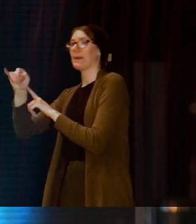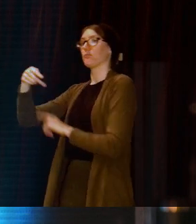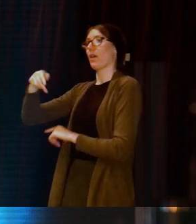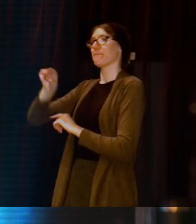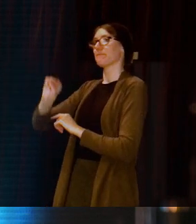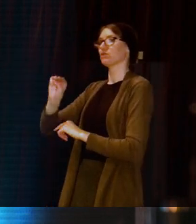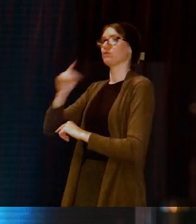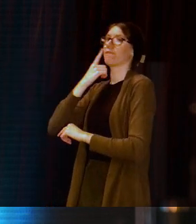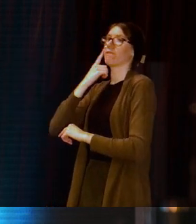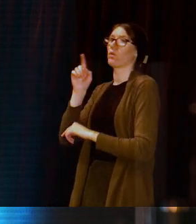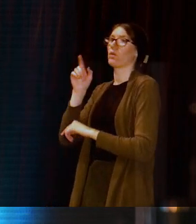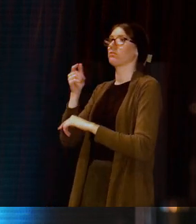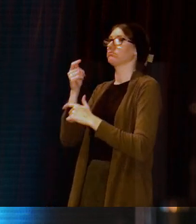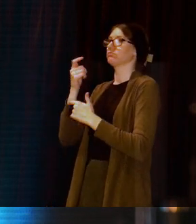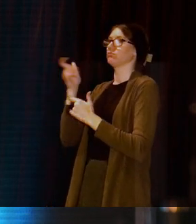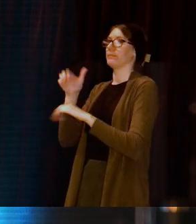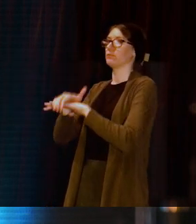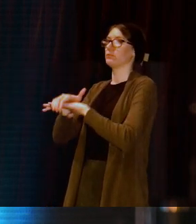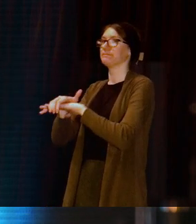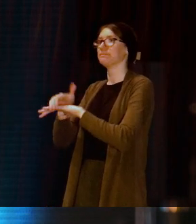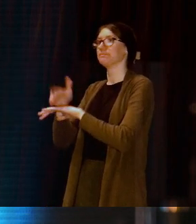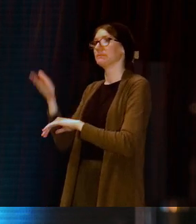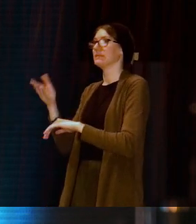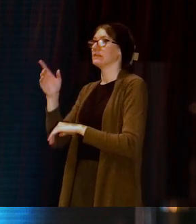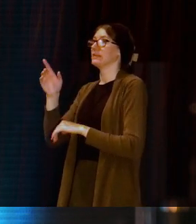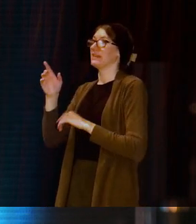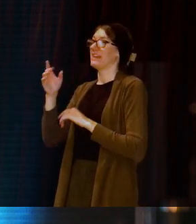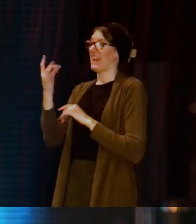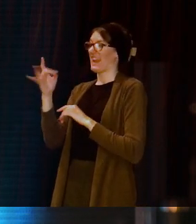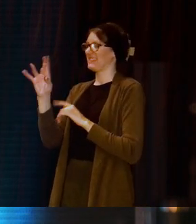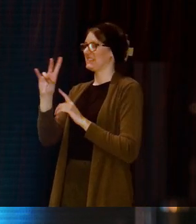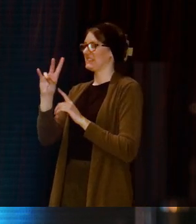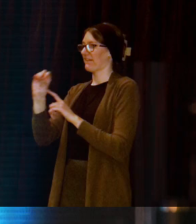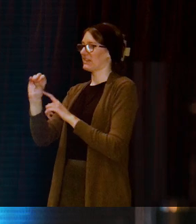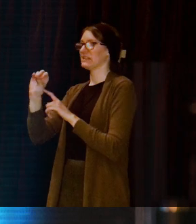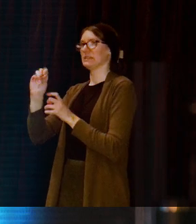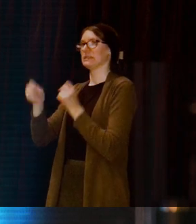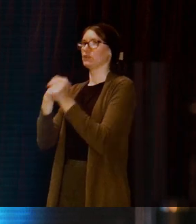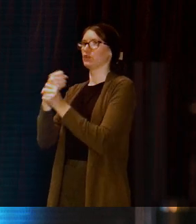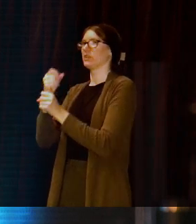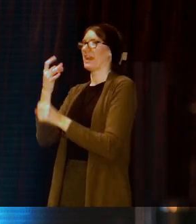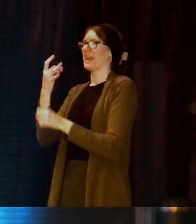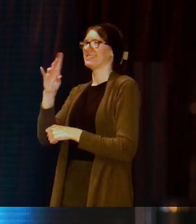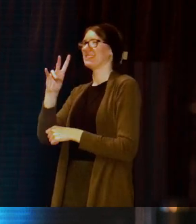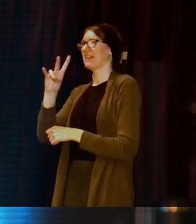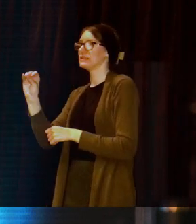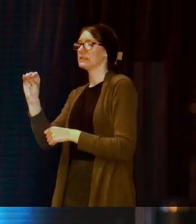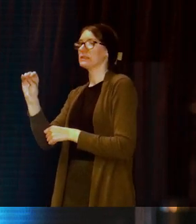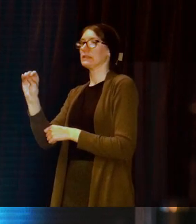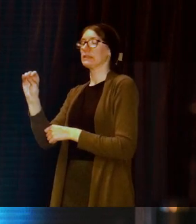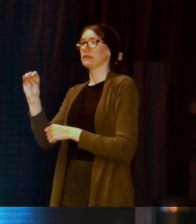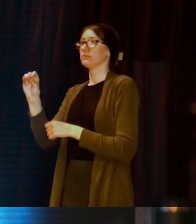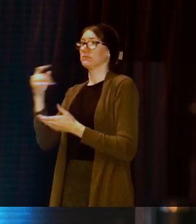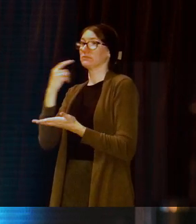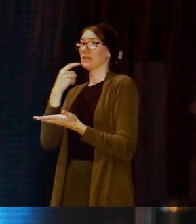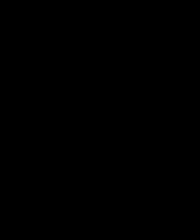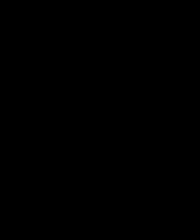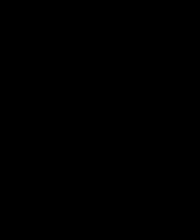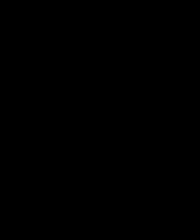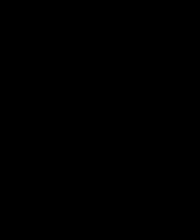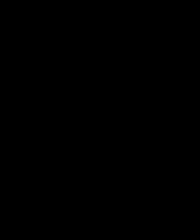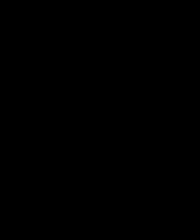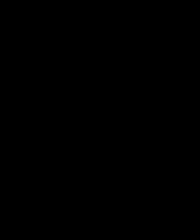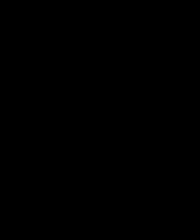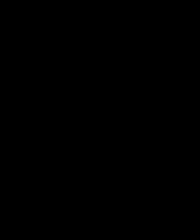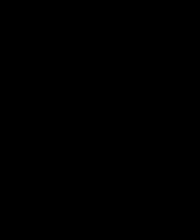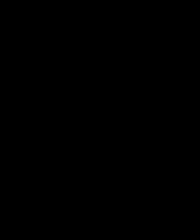the 1870s, this is 100 years before Israel got statehood, that the Lord deals with the nations as the